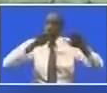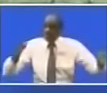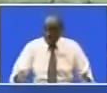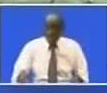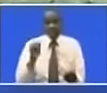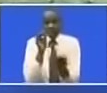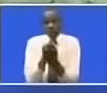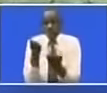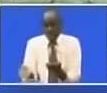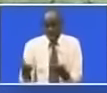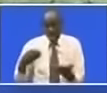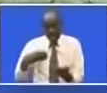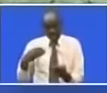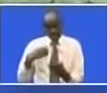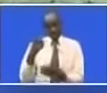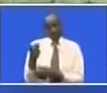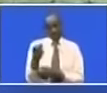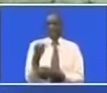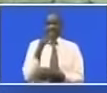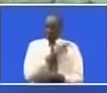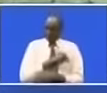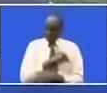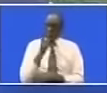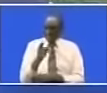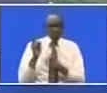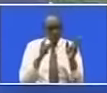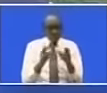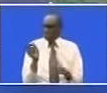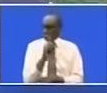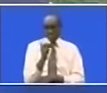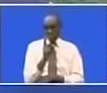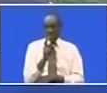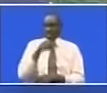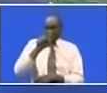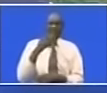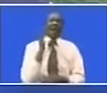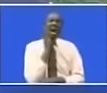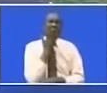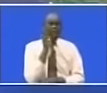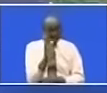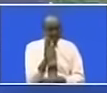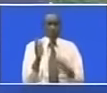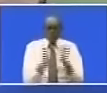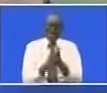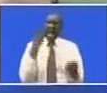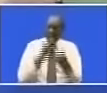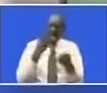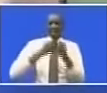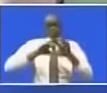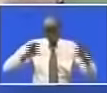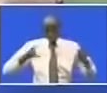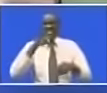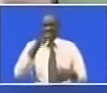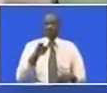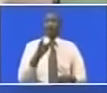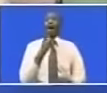stored at the Mathare Mission Complex, is not your ordinary one. Chocolate in color and made of hardwood, it is more